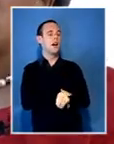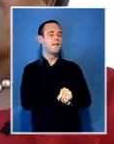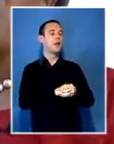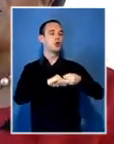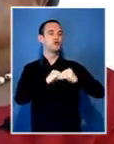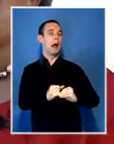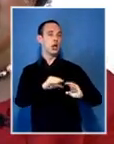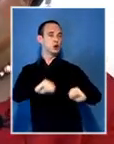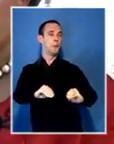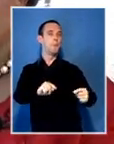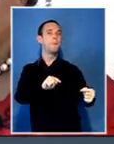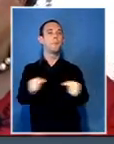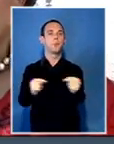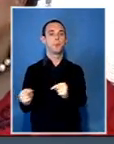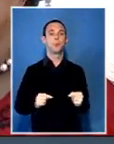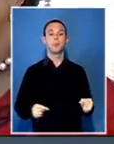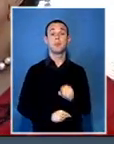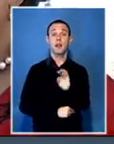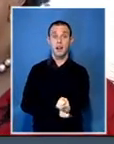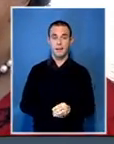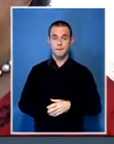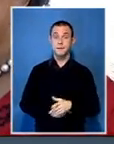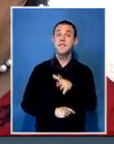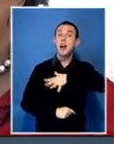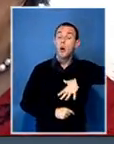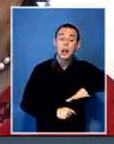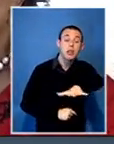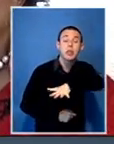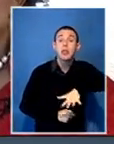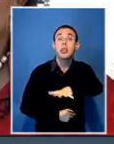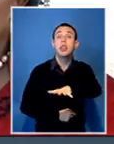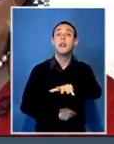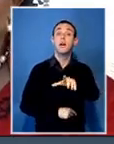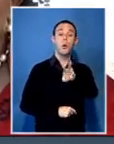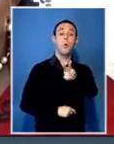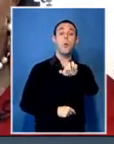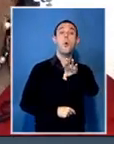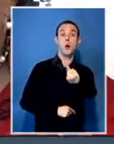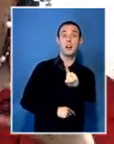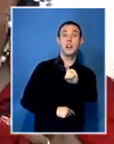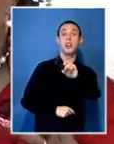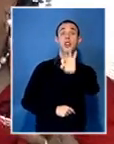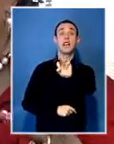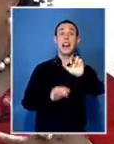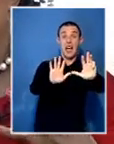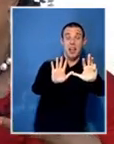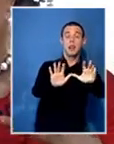key message to the people of this area is that it is important for them to understand the